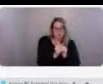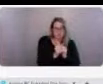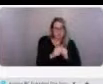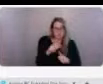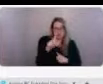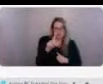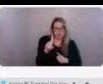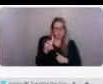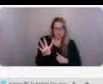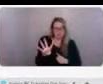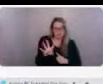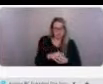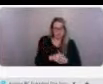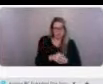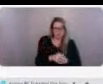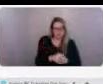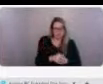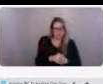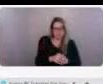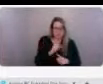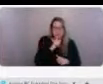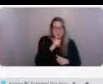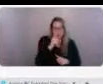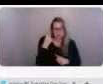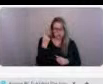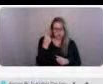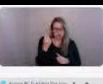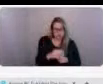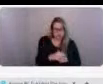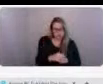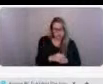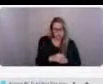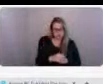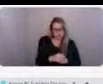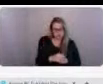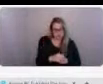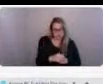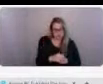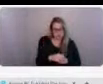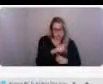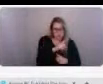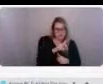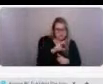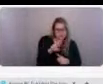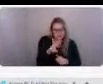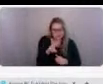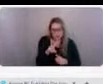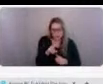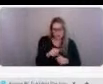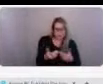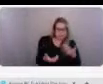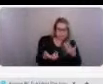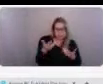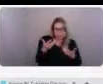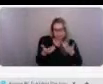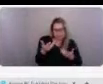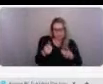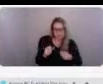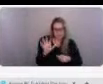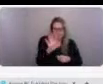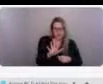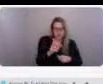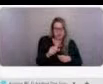district 4 as well it's really the only uh one of the one or two toss-up areas and i would hate to